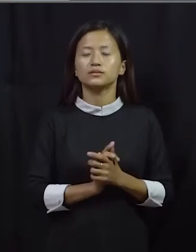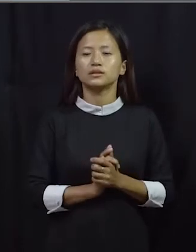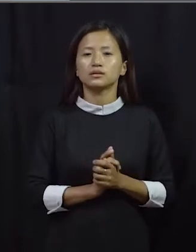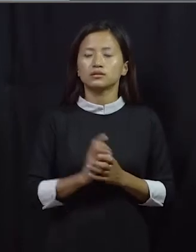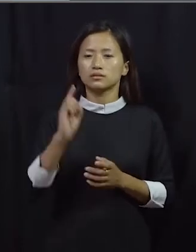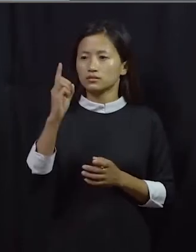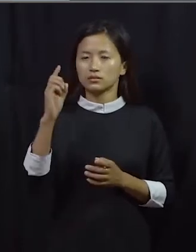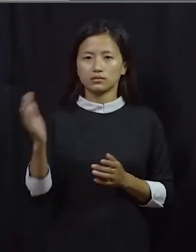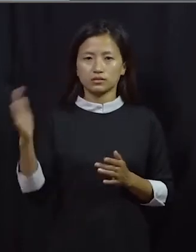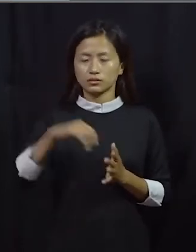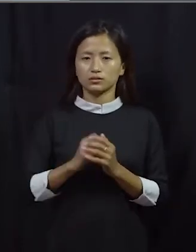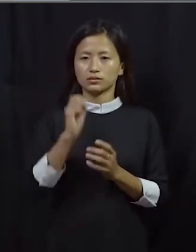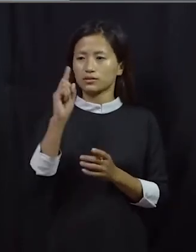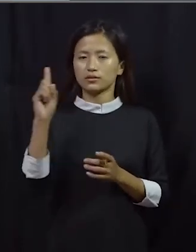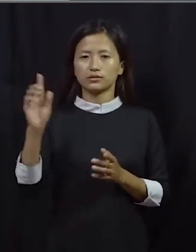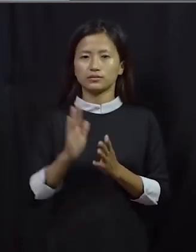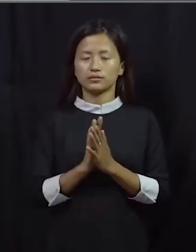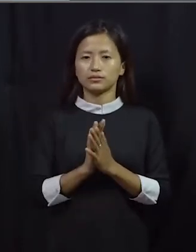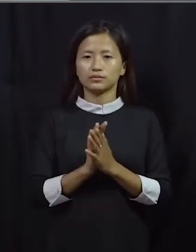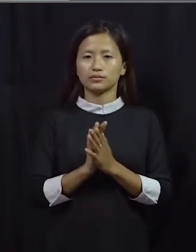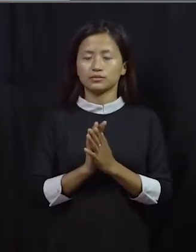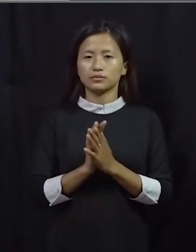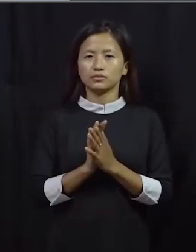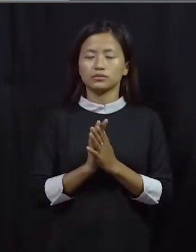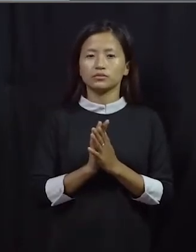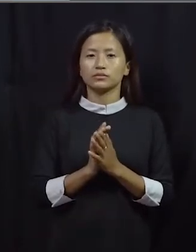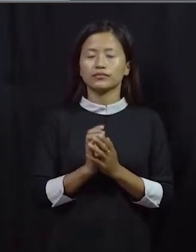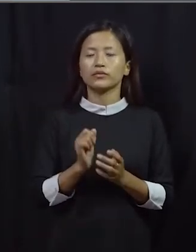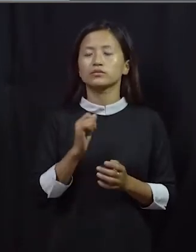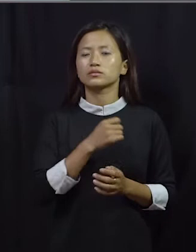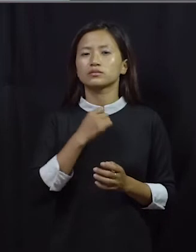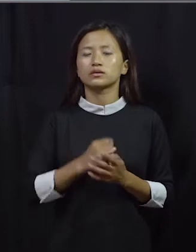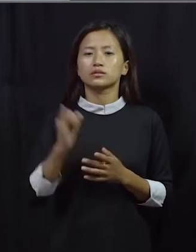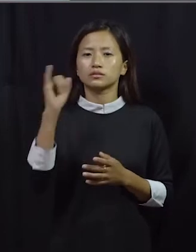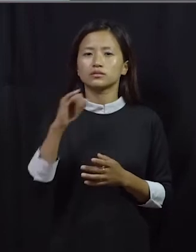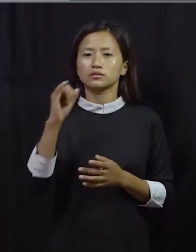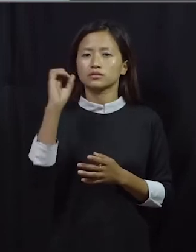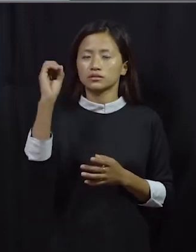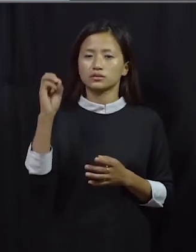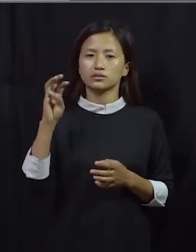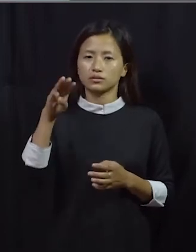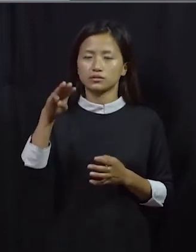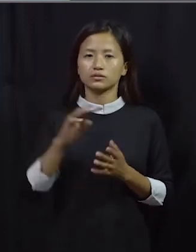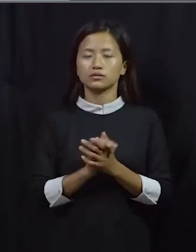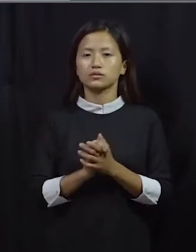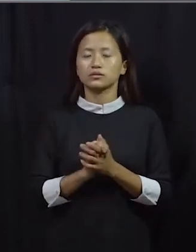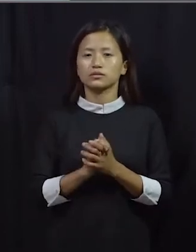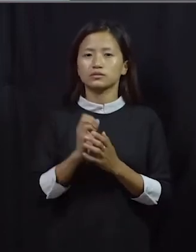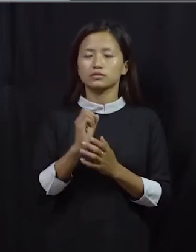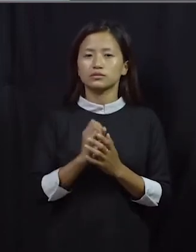it comes to 11 months. No. I'm sorry. 60,000 in the month